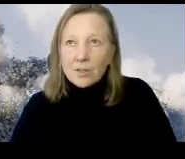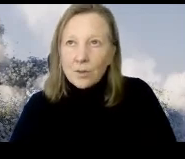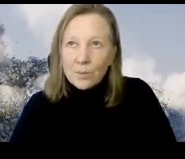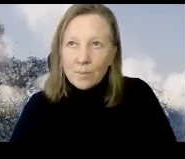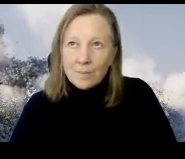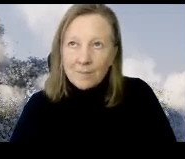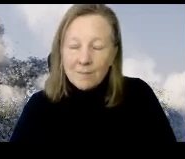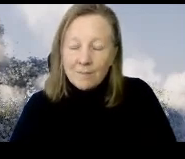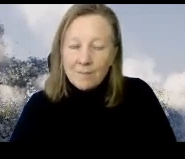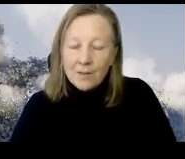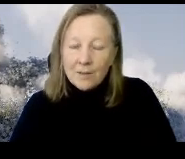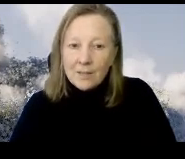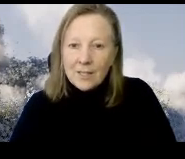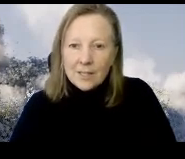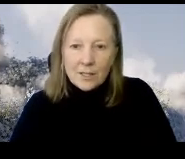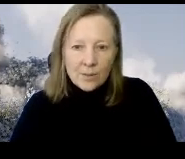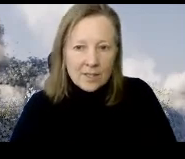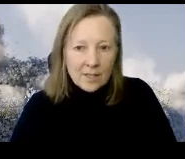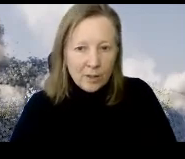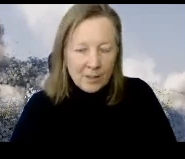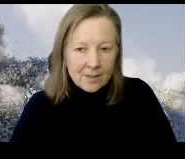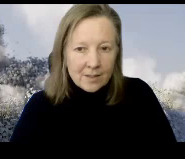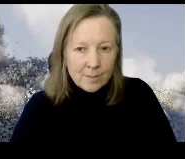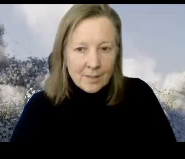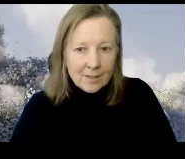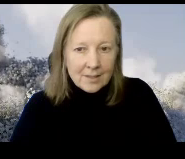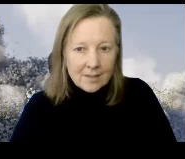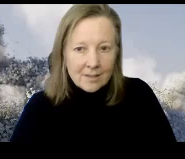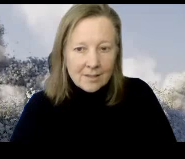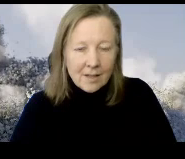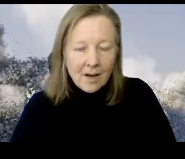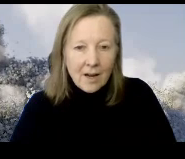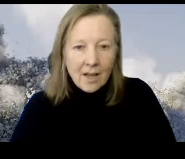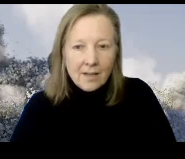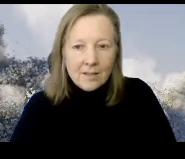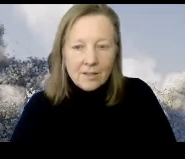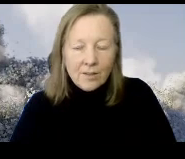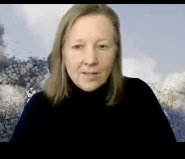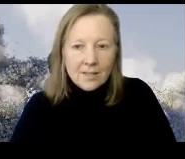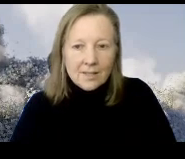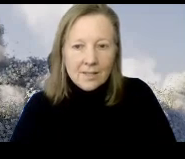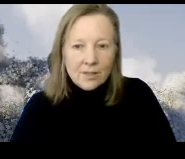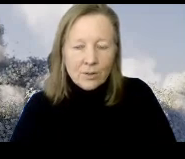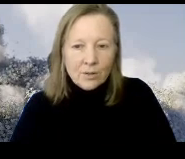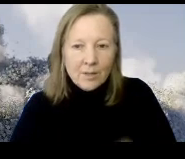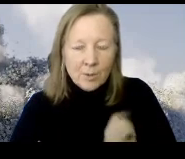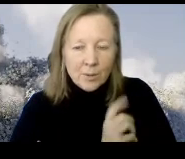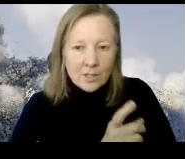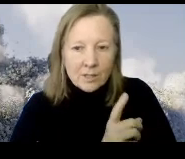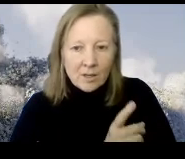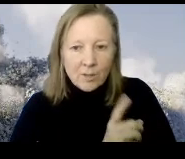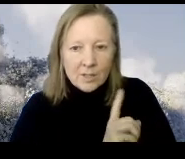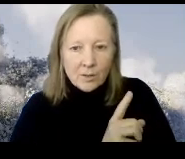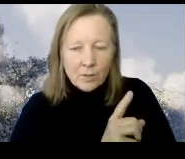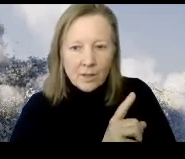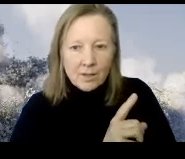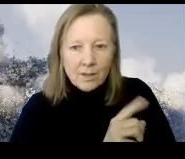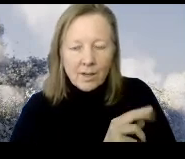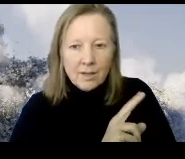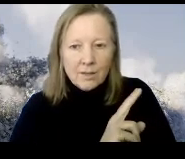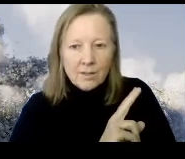Okay, so you'll need to do a CLB assessment, and you need to send your immigration documents